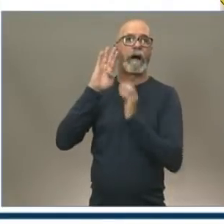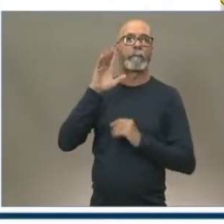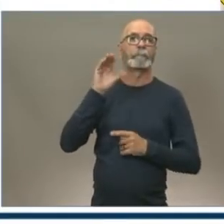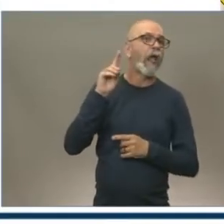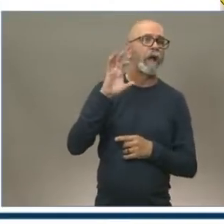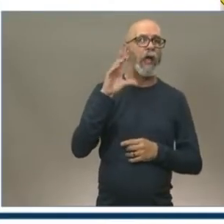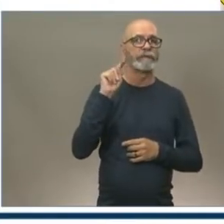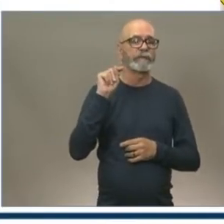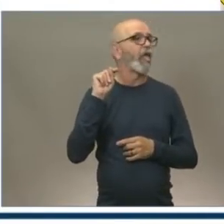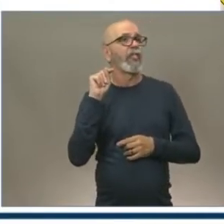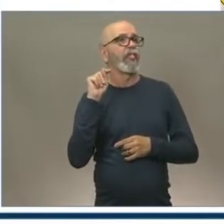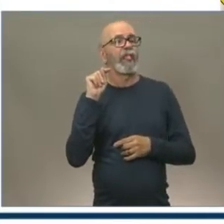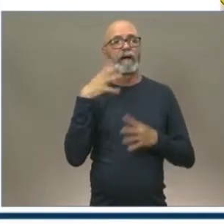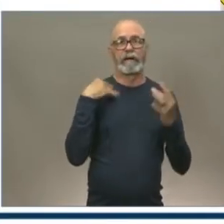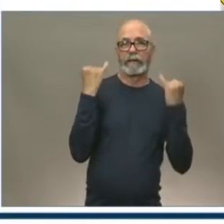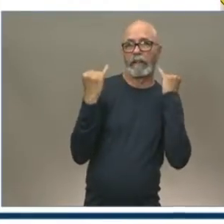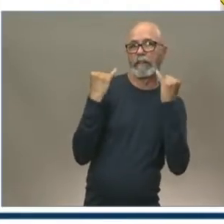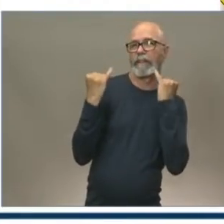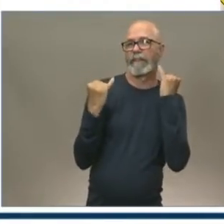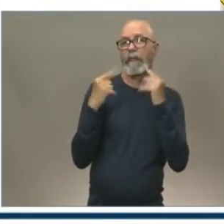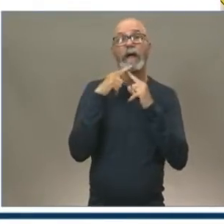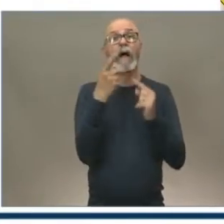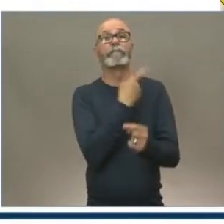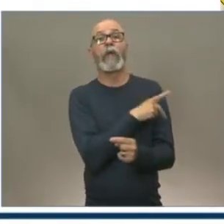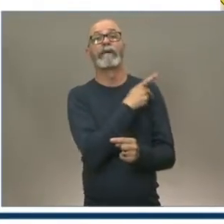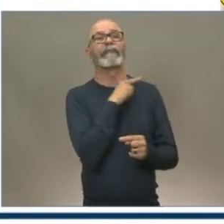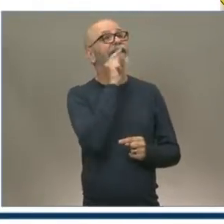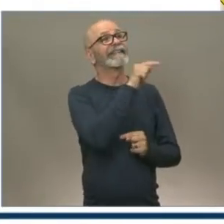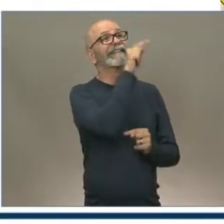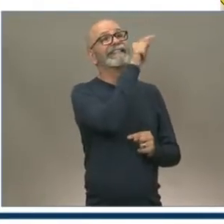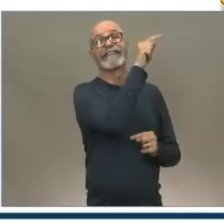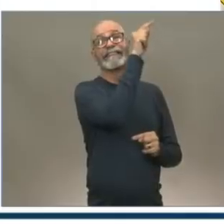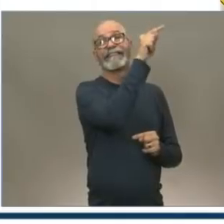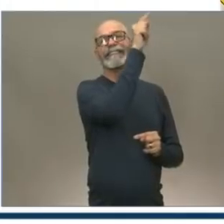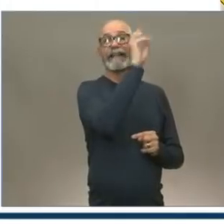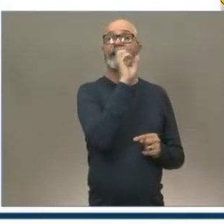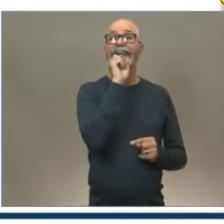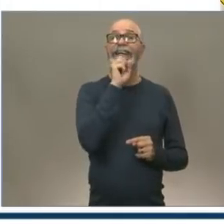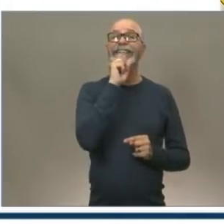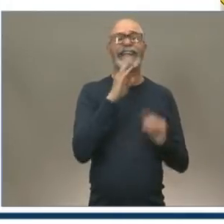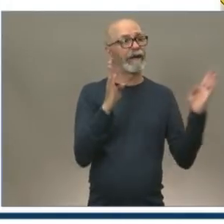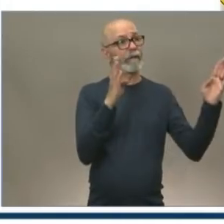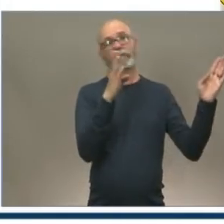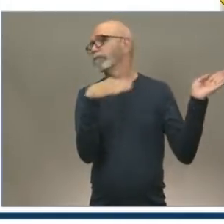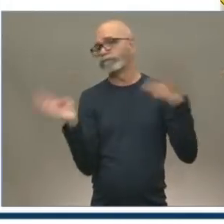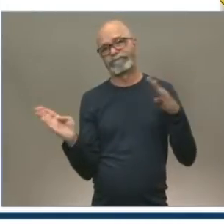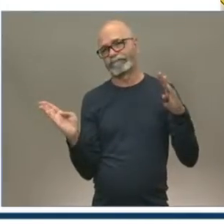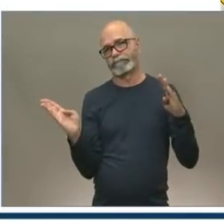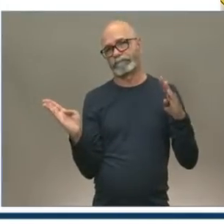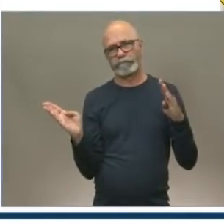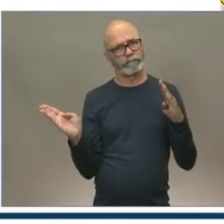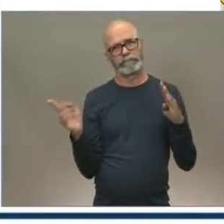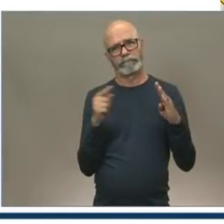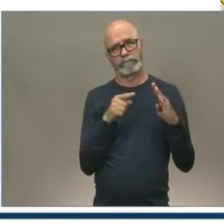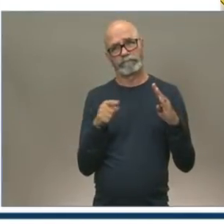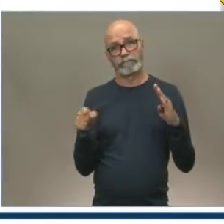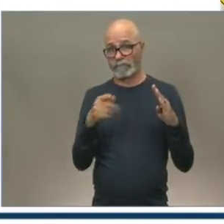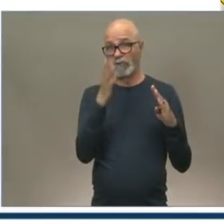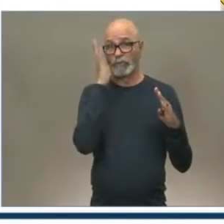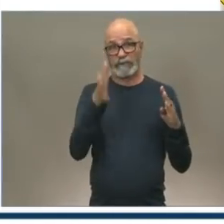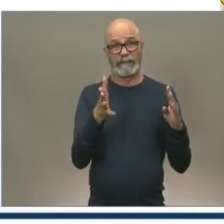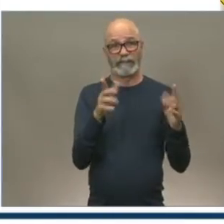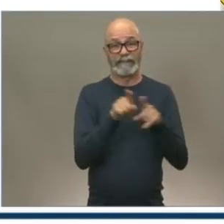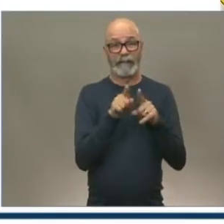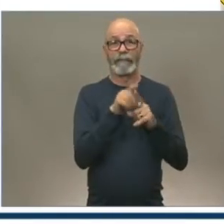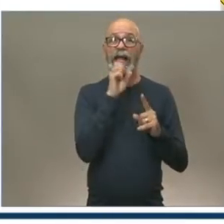reduced the age category that are eligible for AstraZeneca. I'm just wondering if there's any interest in doing that here, particularly when